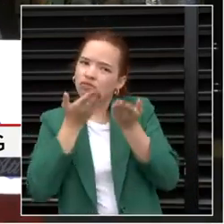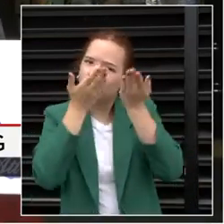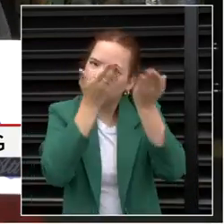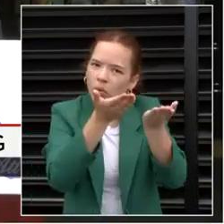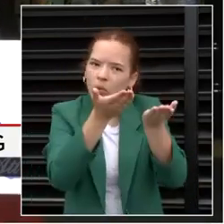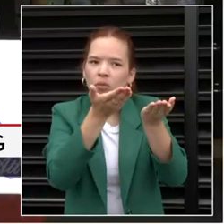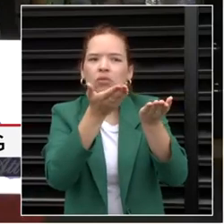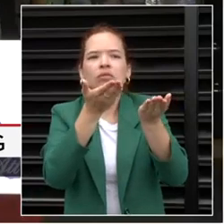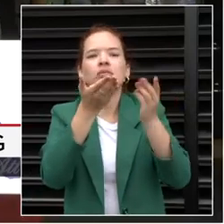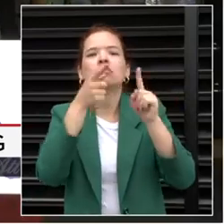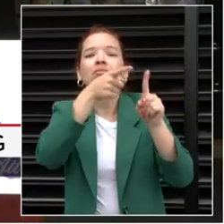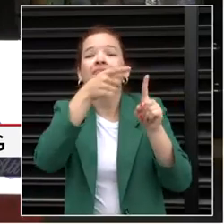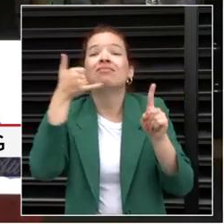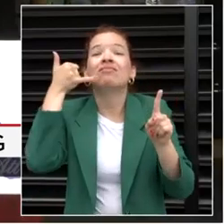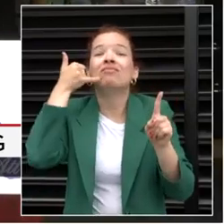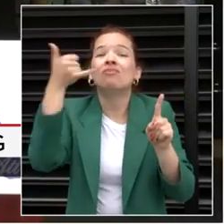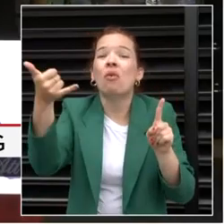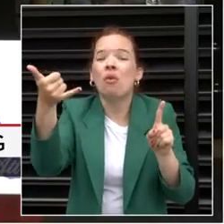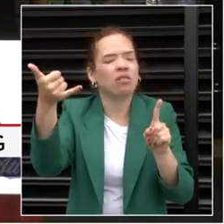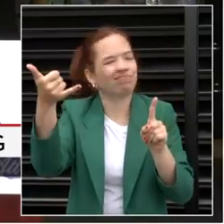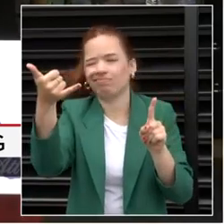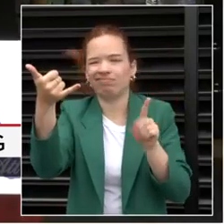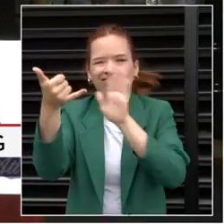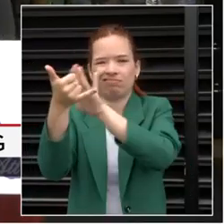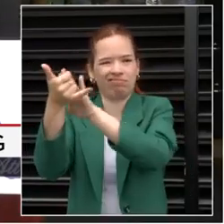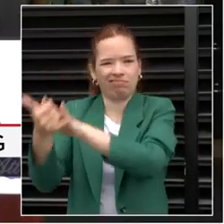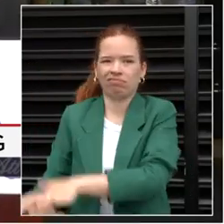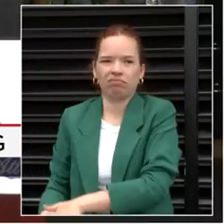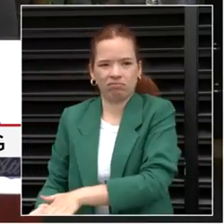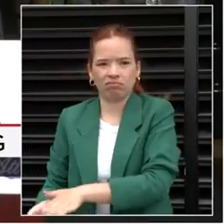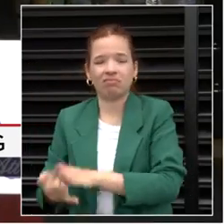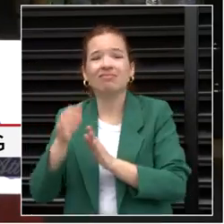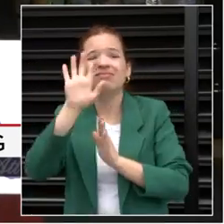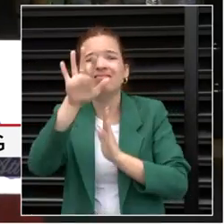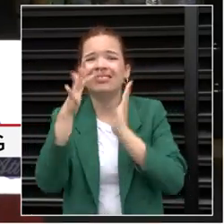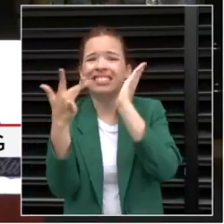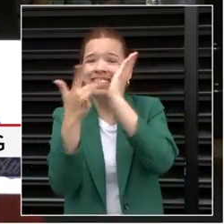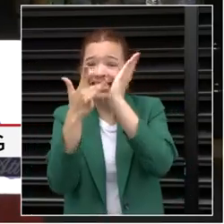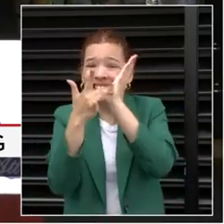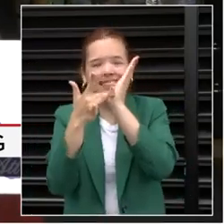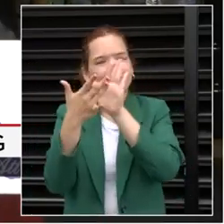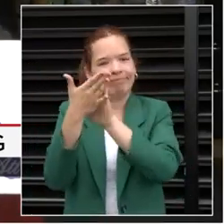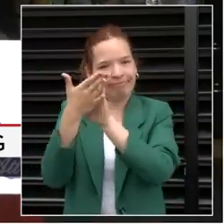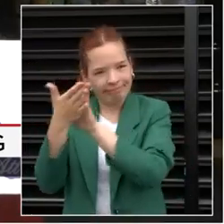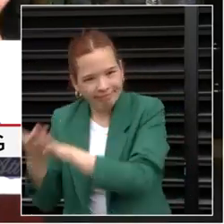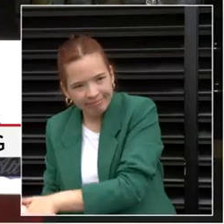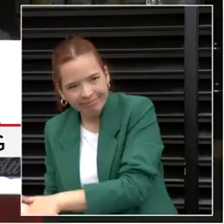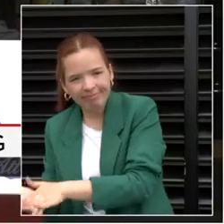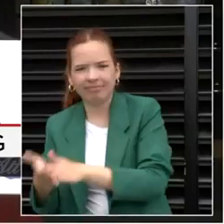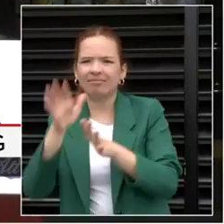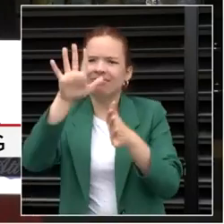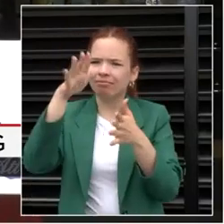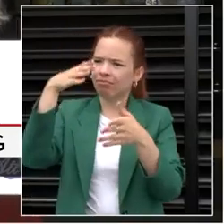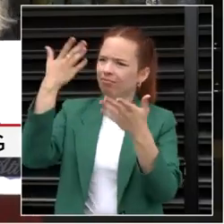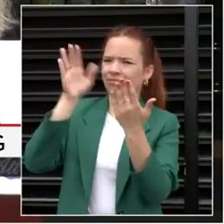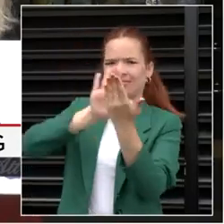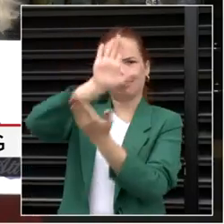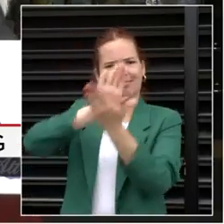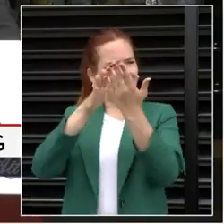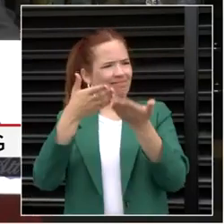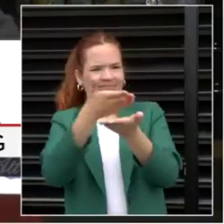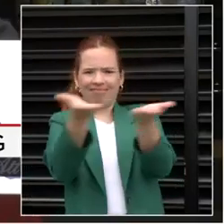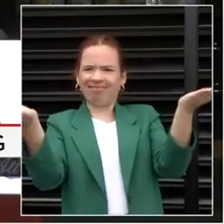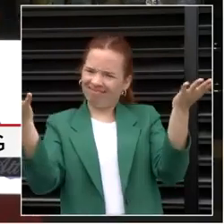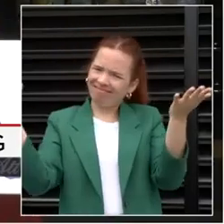shed the vicissitudes of technology for a real visit to the past. Install a phone check.